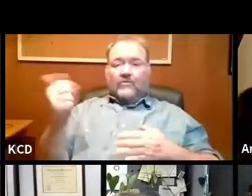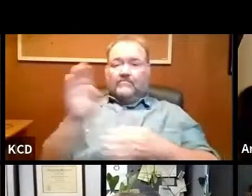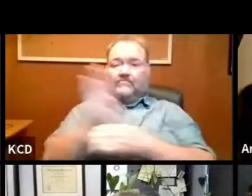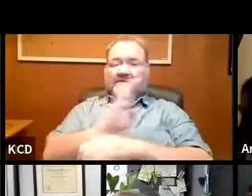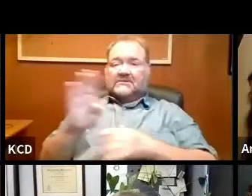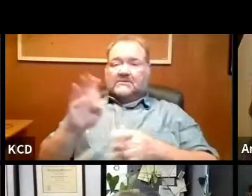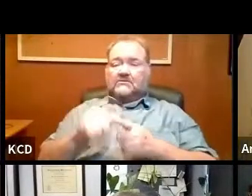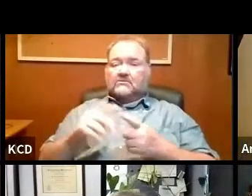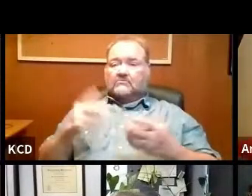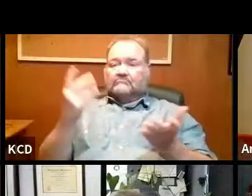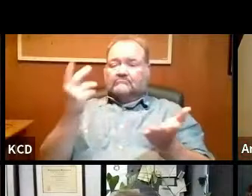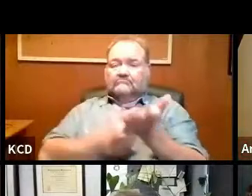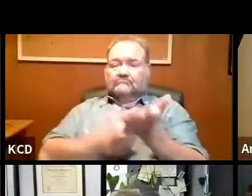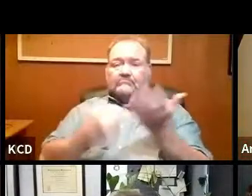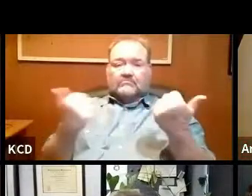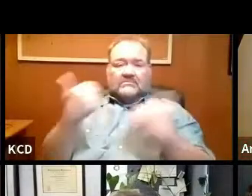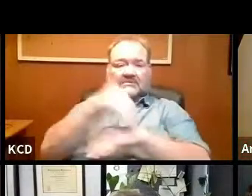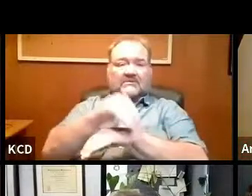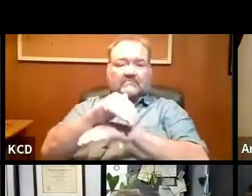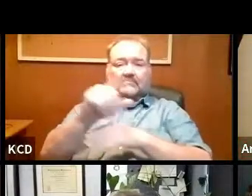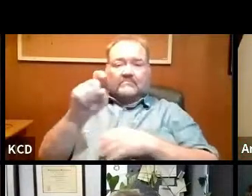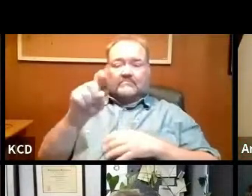evening?